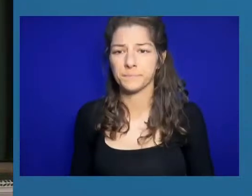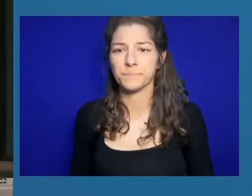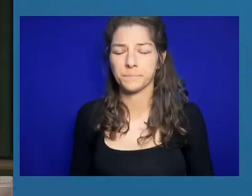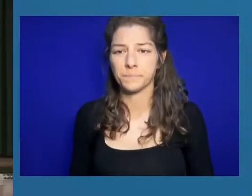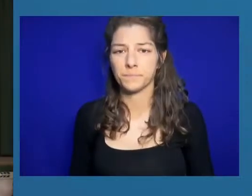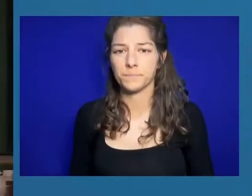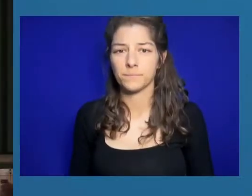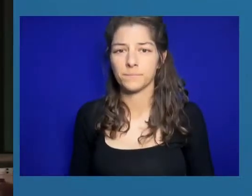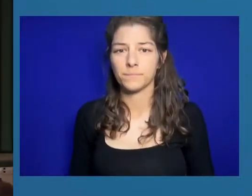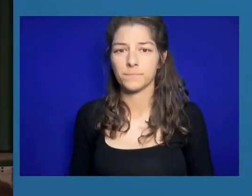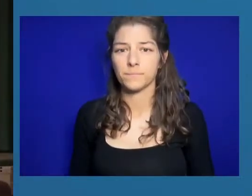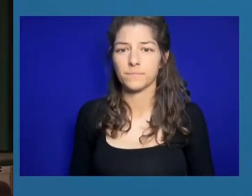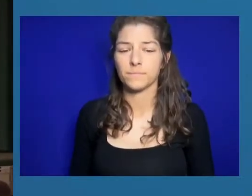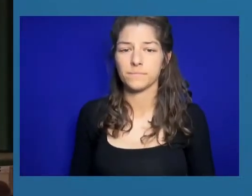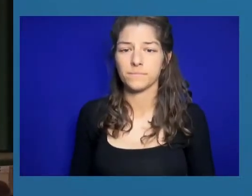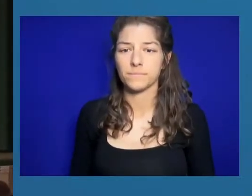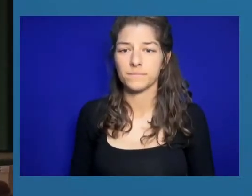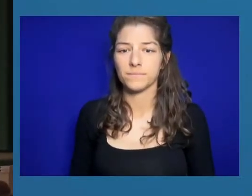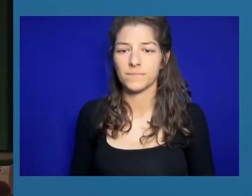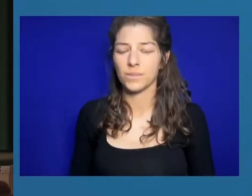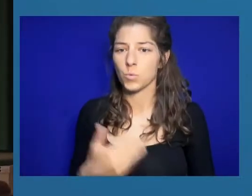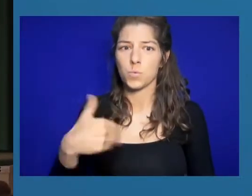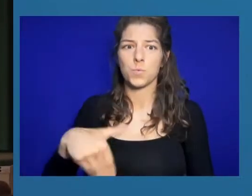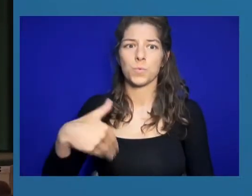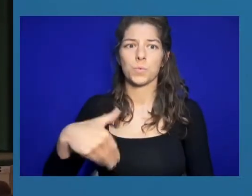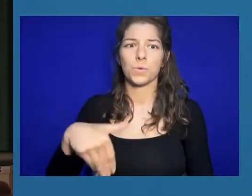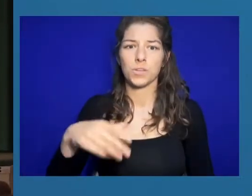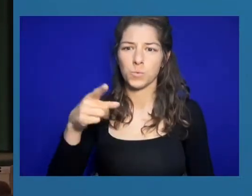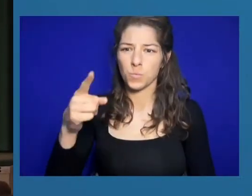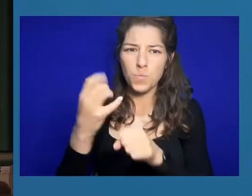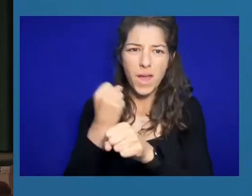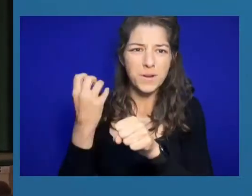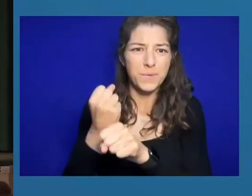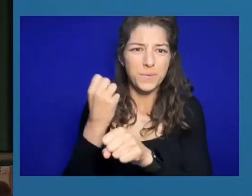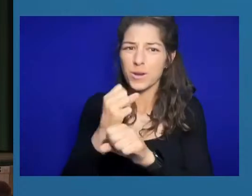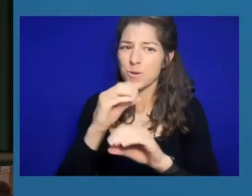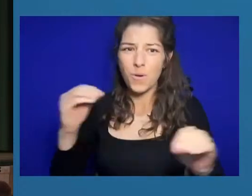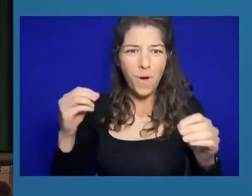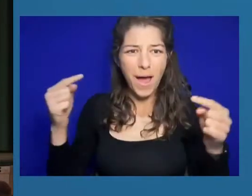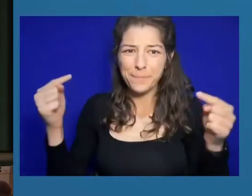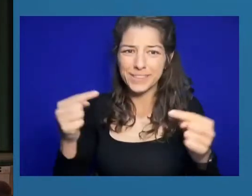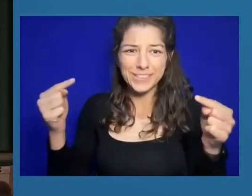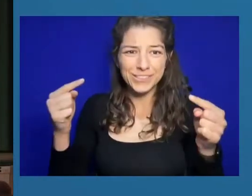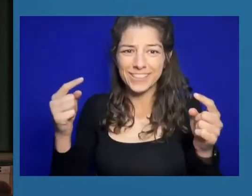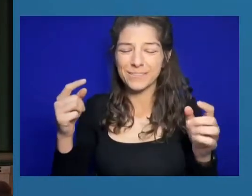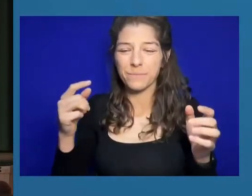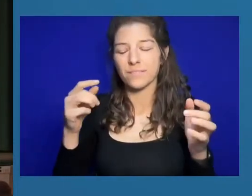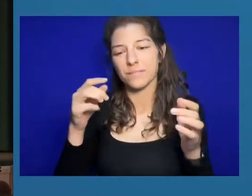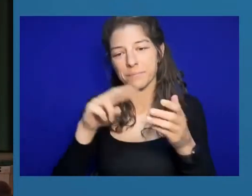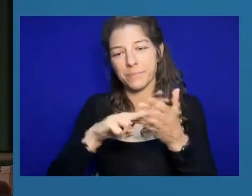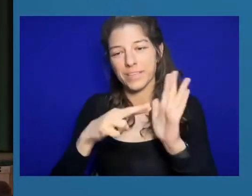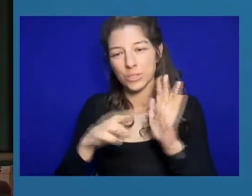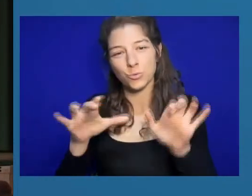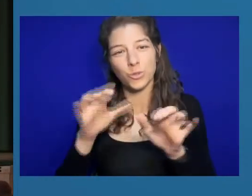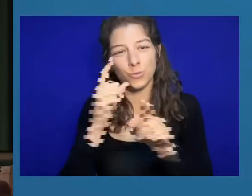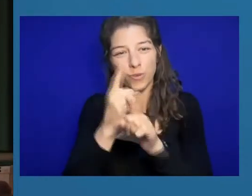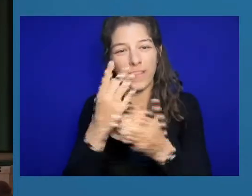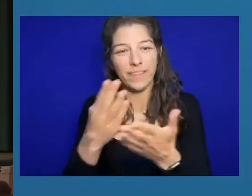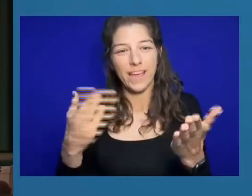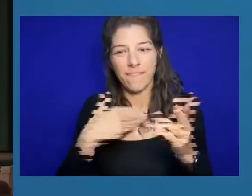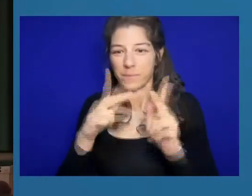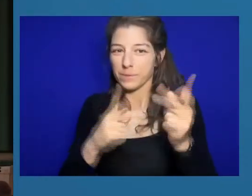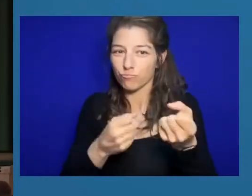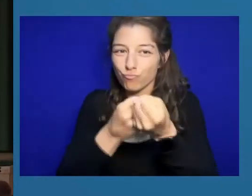crossed, endorsed, no opposition. How do you do that? But it must mean you're doing the right thing, and I want to thank you, and I also want to